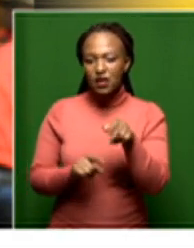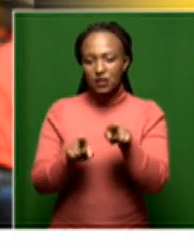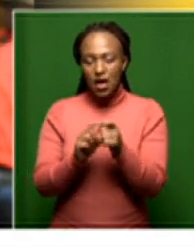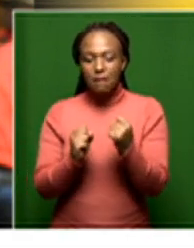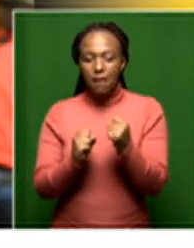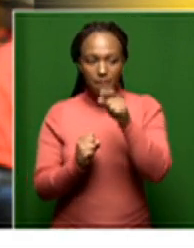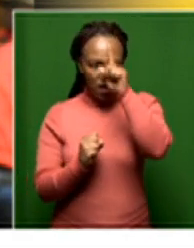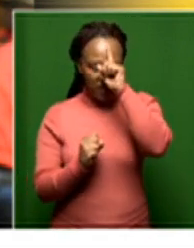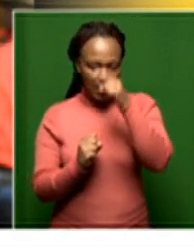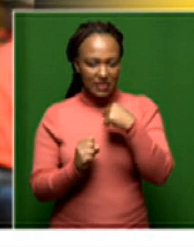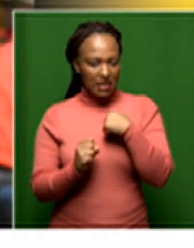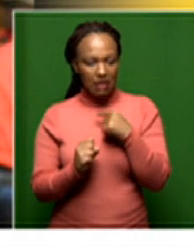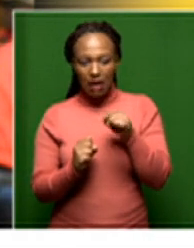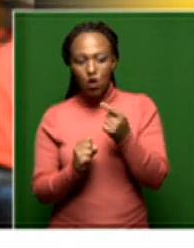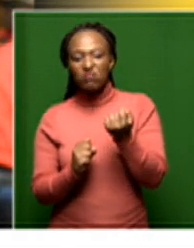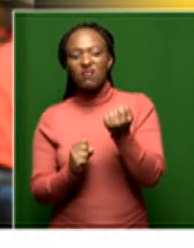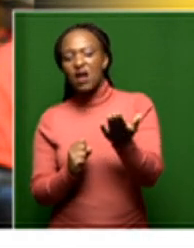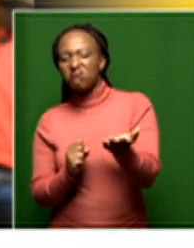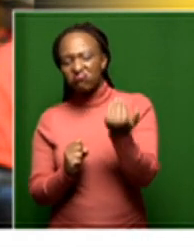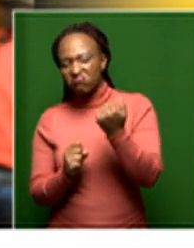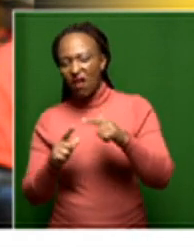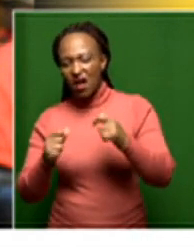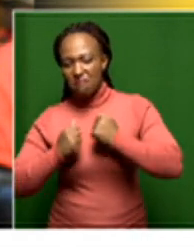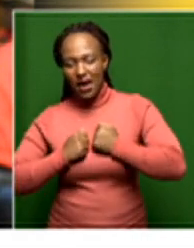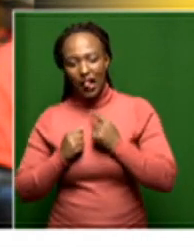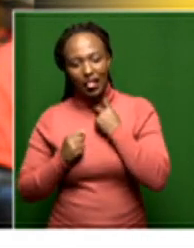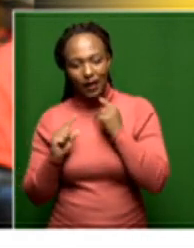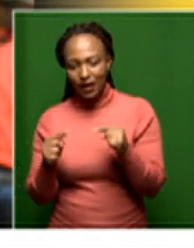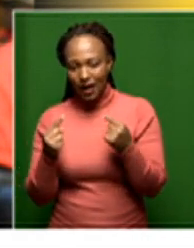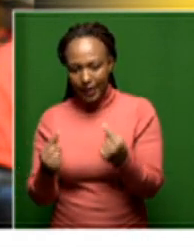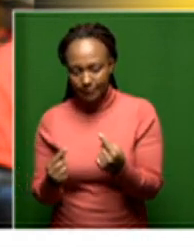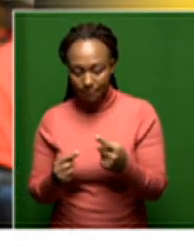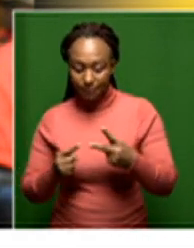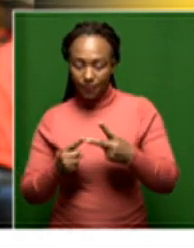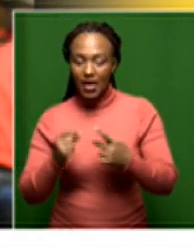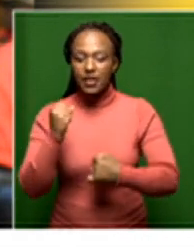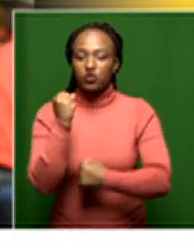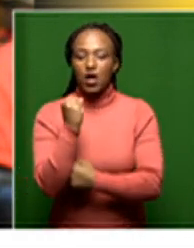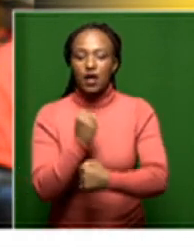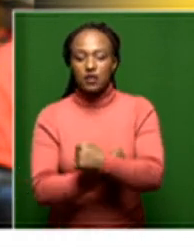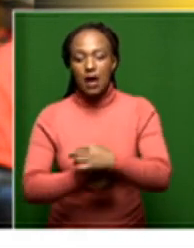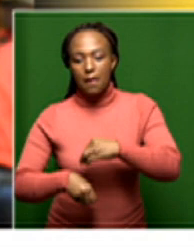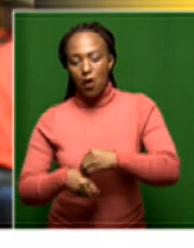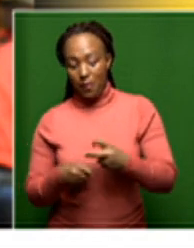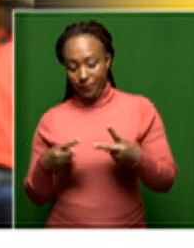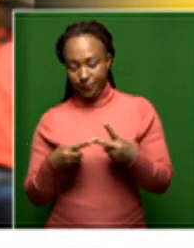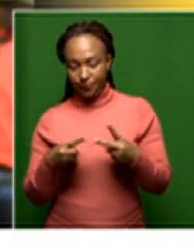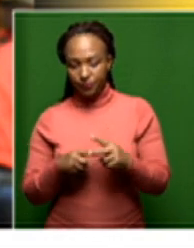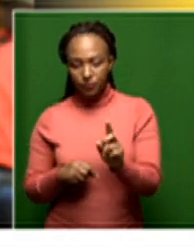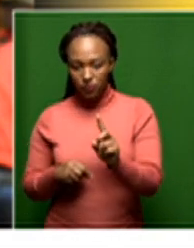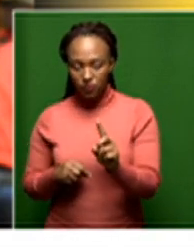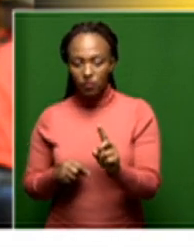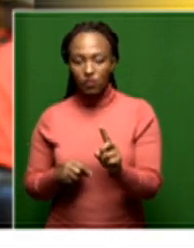Africans that are unable to claim back the land. The second structural constraint has been what I've referred to as